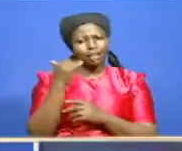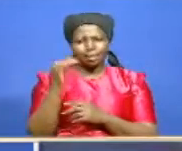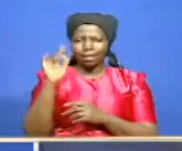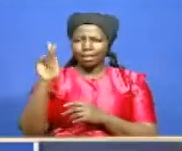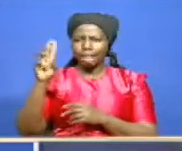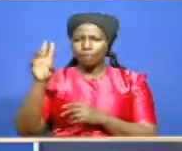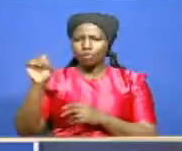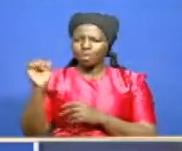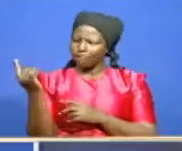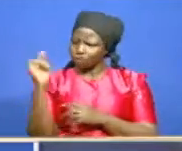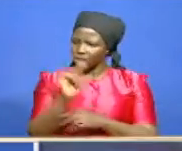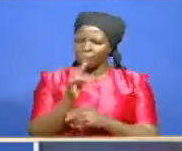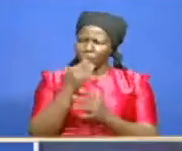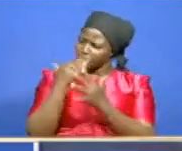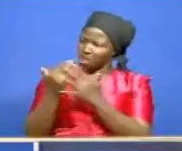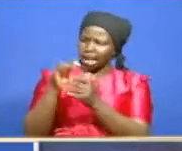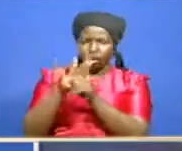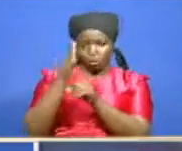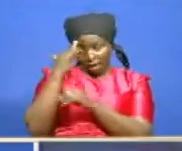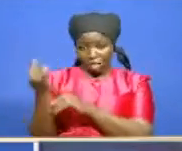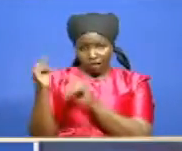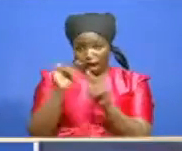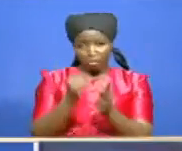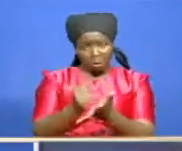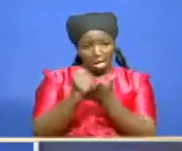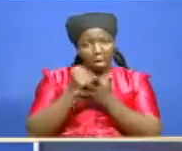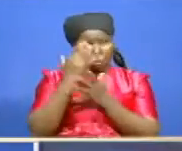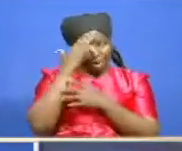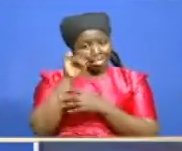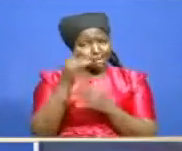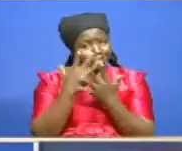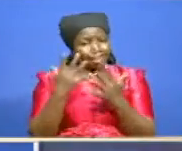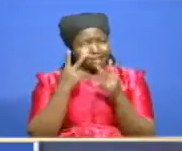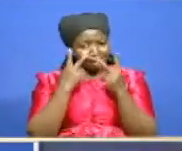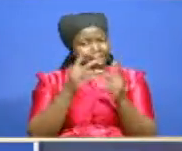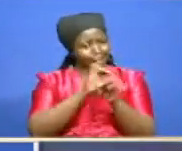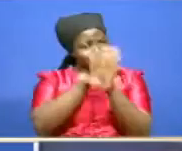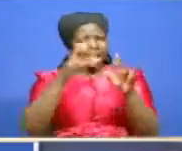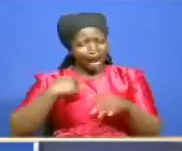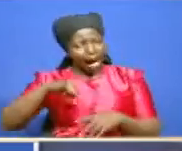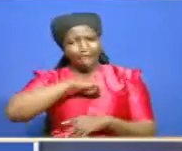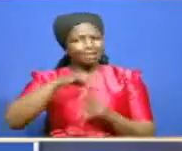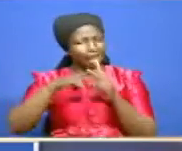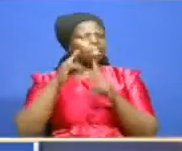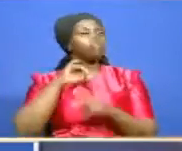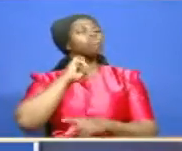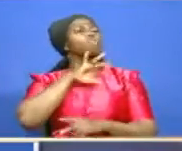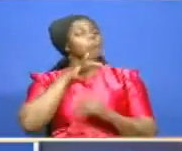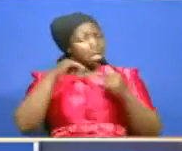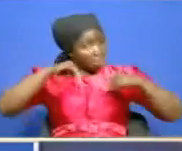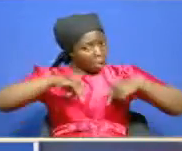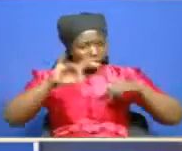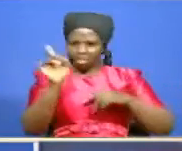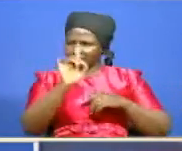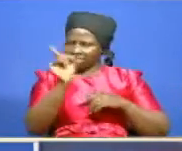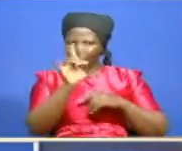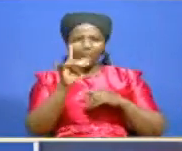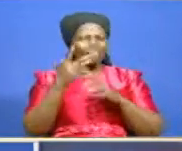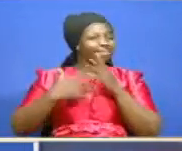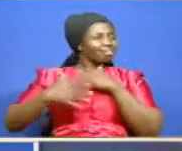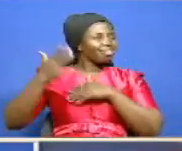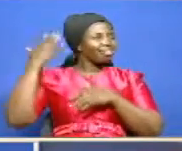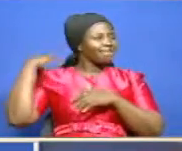kutusaidia kwa sababu jambo hili linaonekana wazi. Sasa tukuanza leo kulalamika sisi wakazi wa Kipini. Kwa muda wa miaka 20